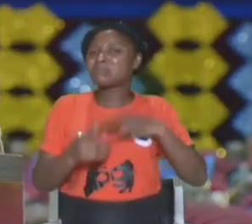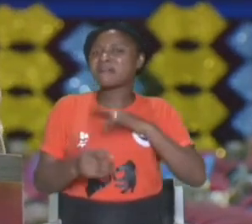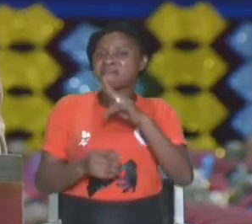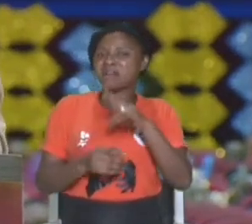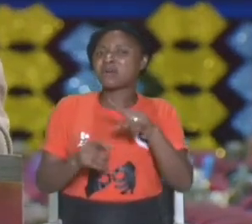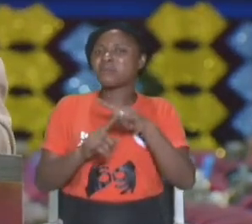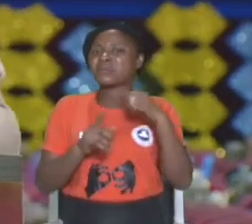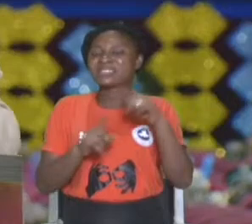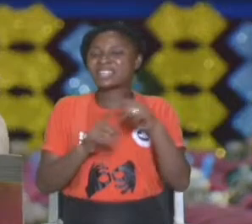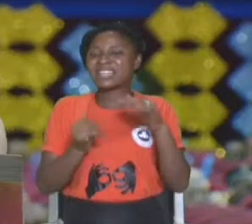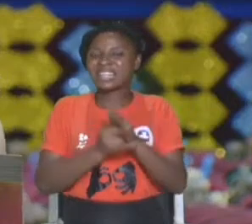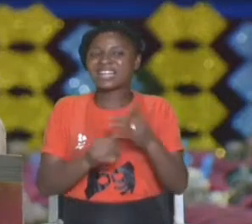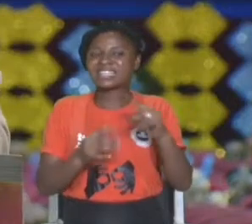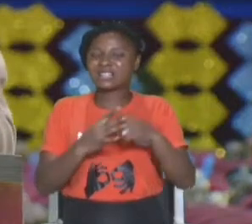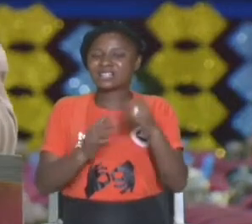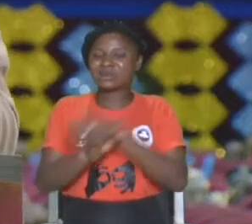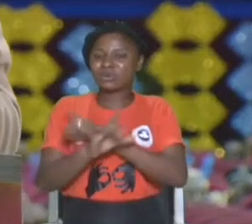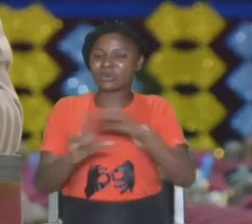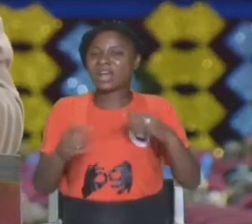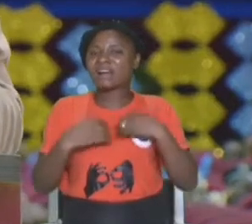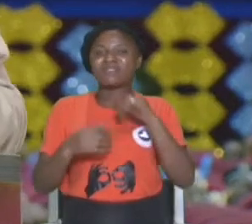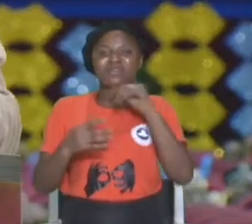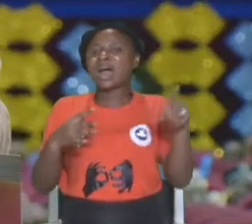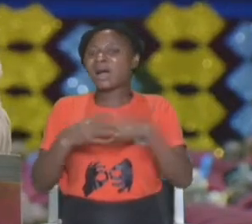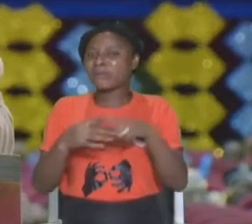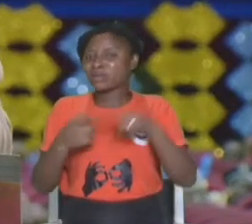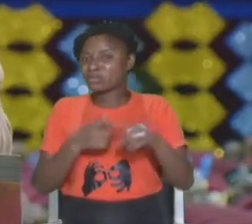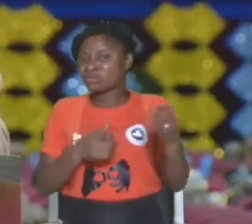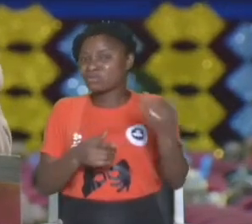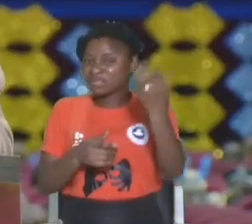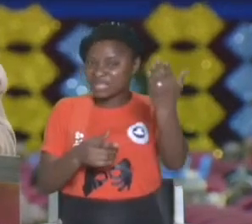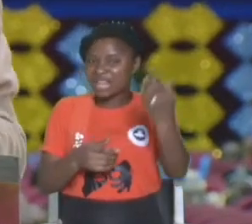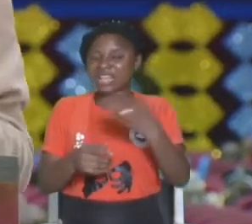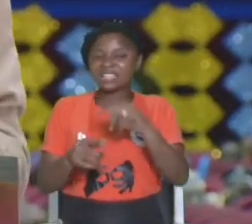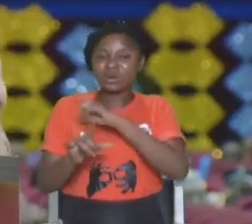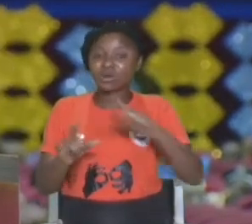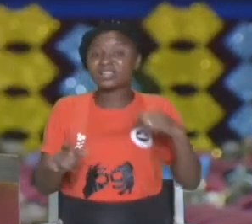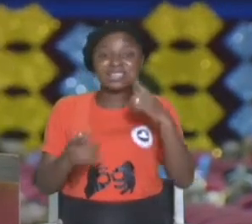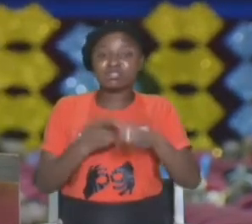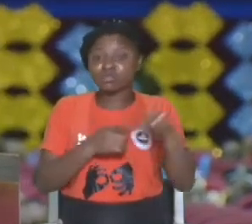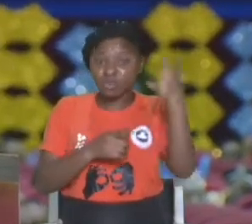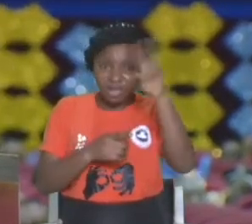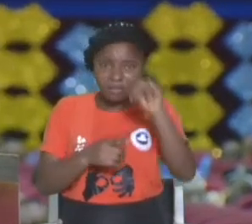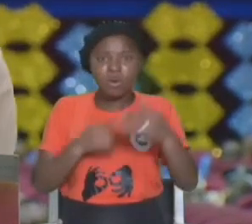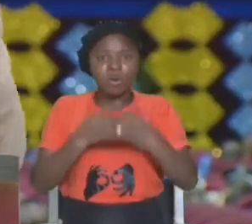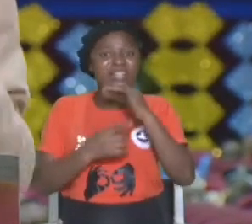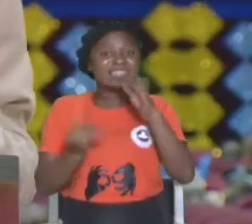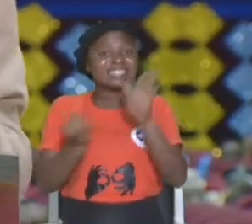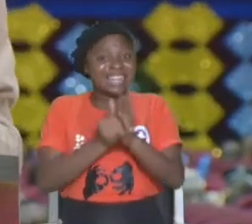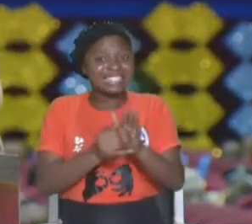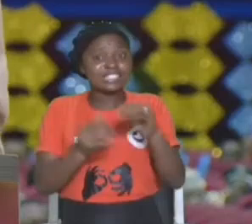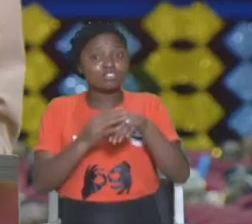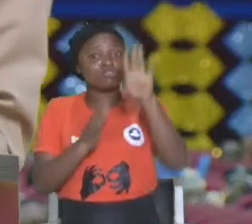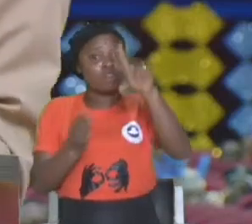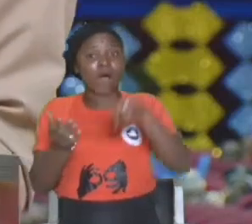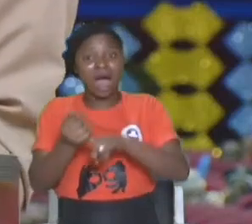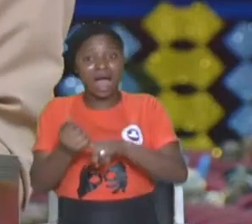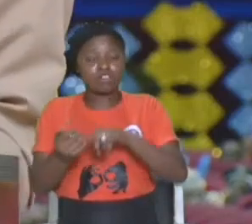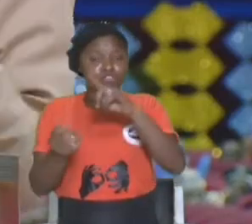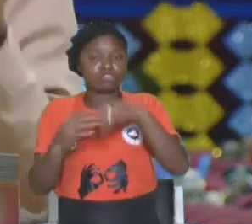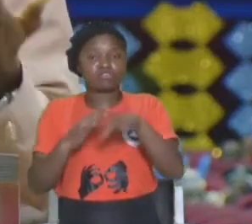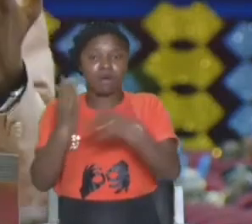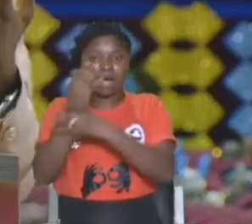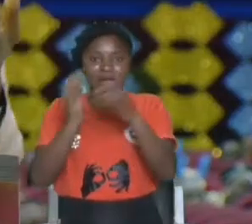the Lord hath not appeared unto thee. And the Lord said unto him, what is that in thy hand? And he